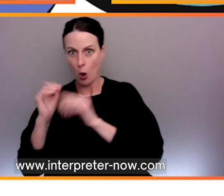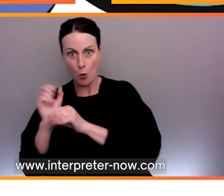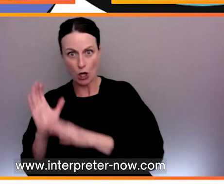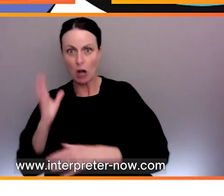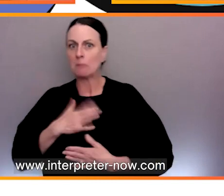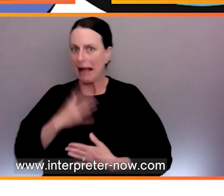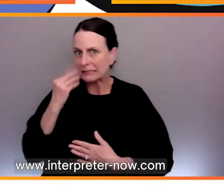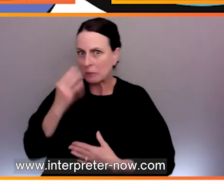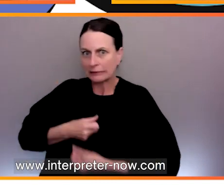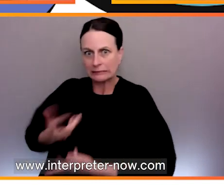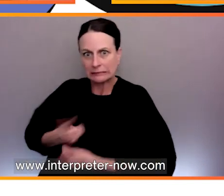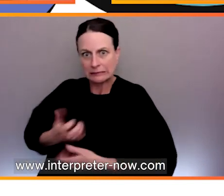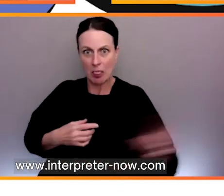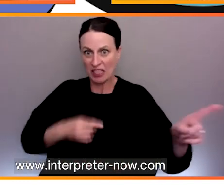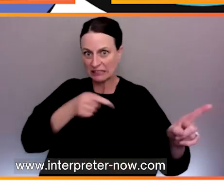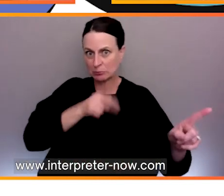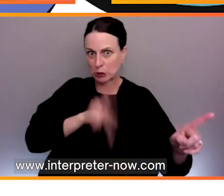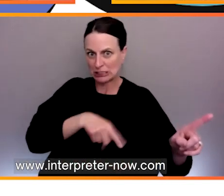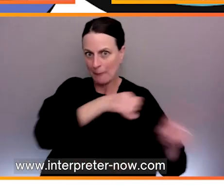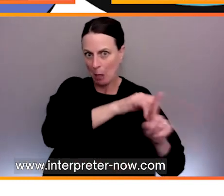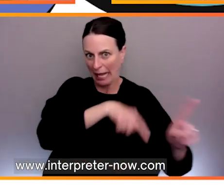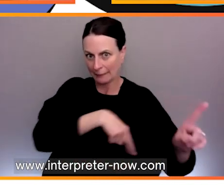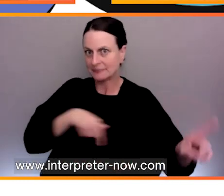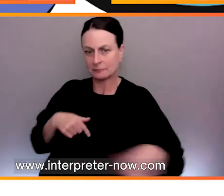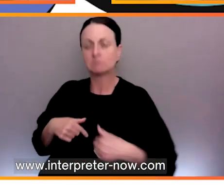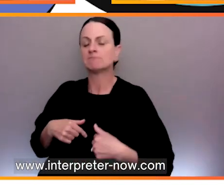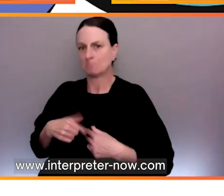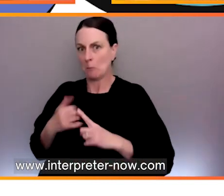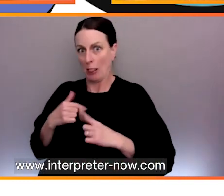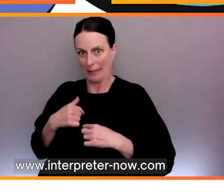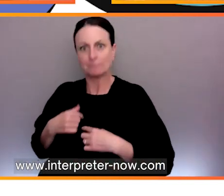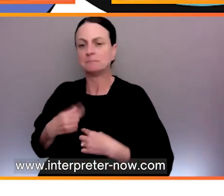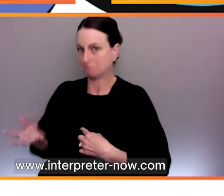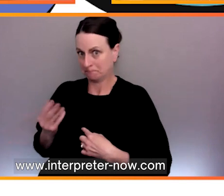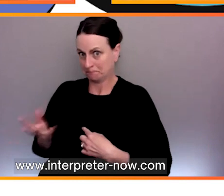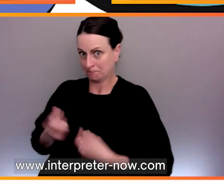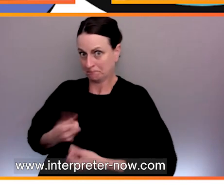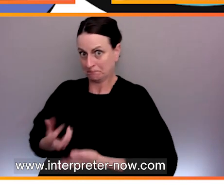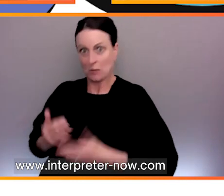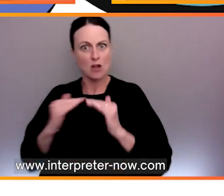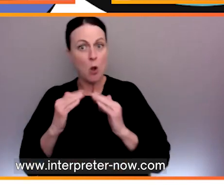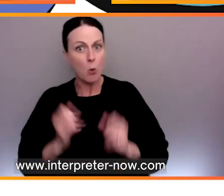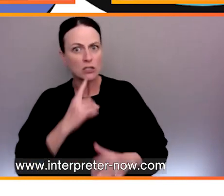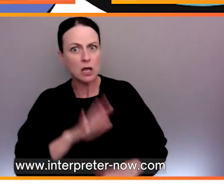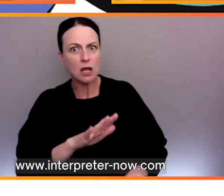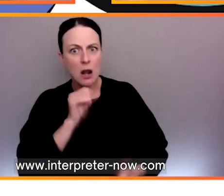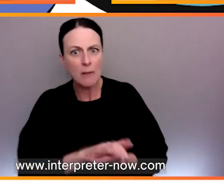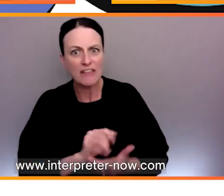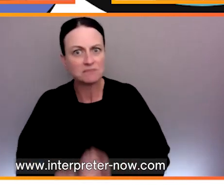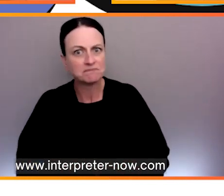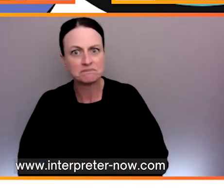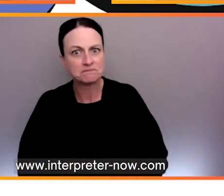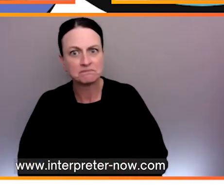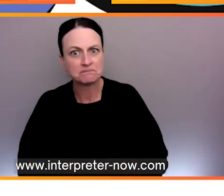with this individual at work who was bullying her. And her coworker said, I don't believe it.